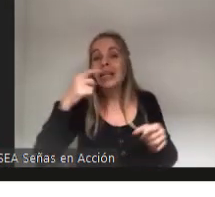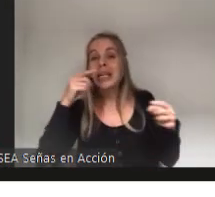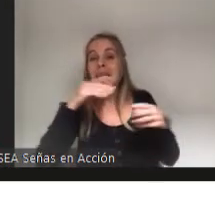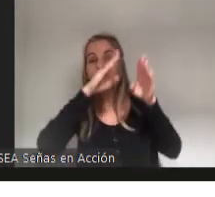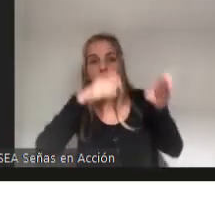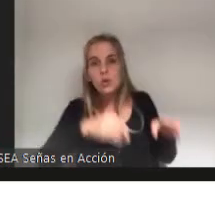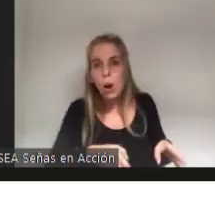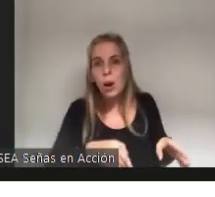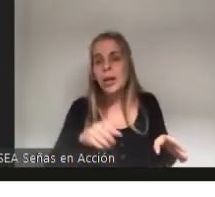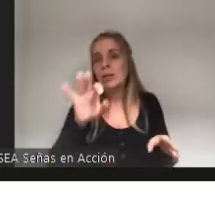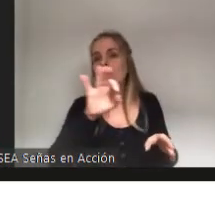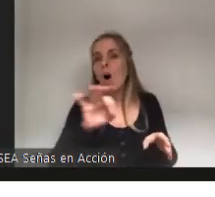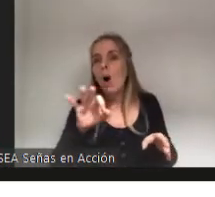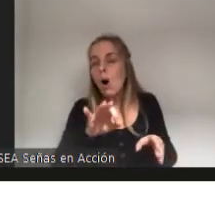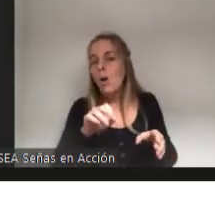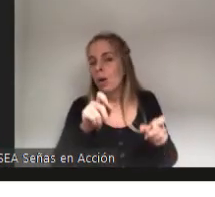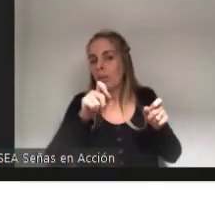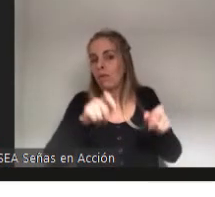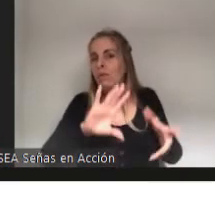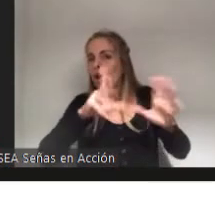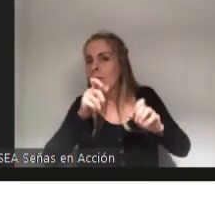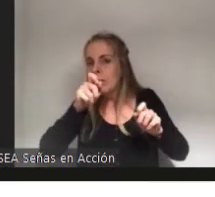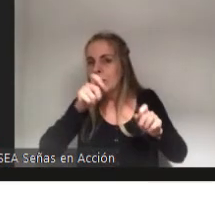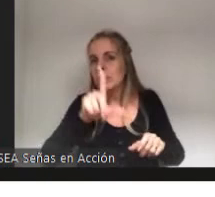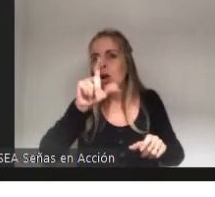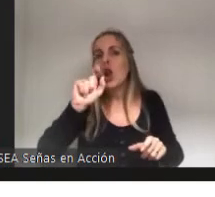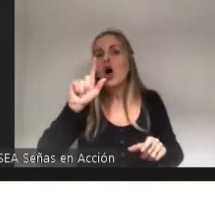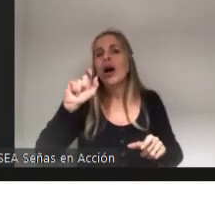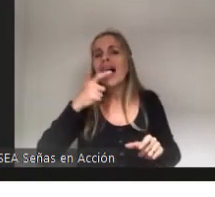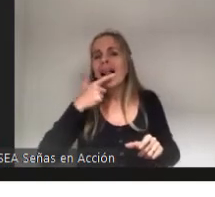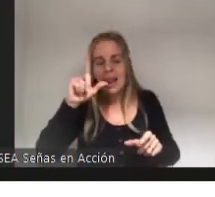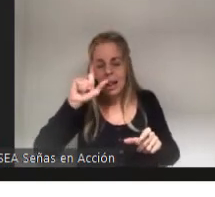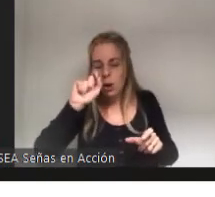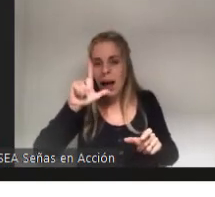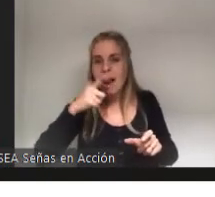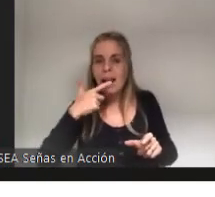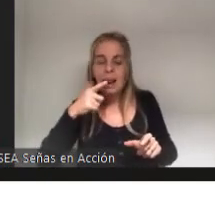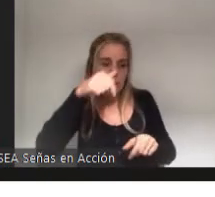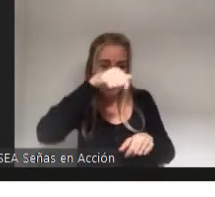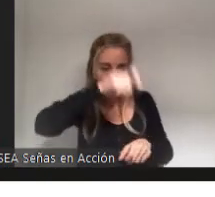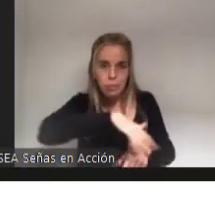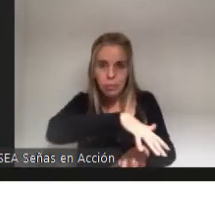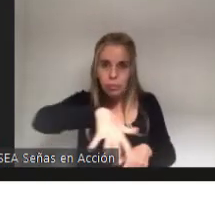institutions, under a very local structure that is quite specific.